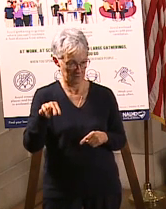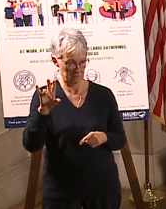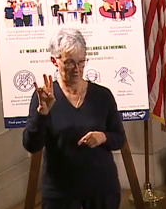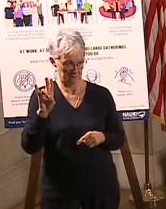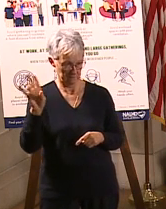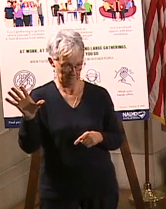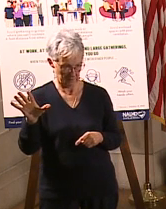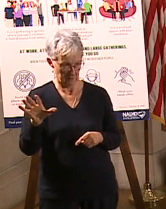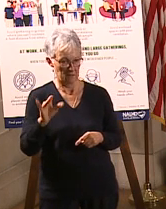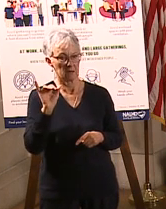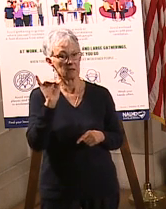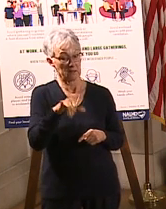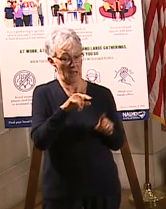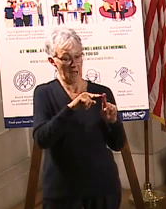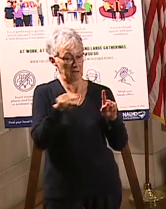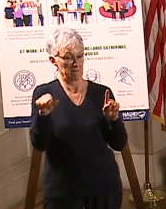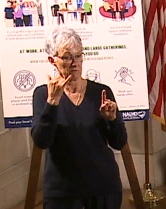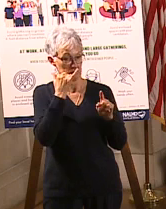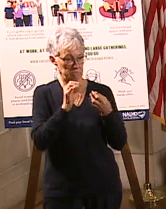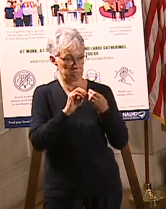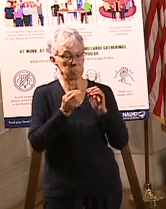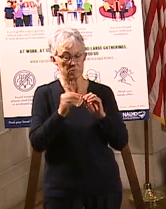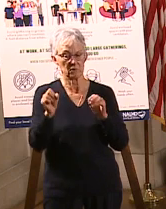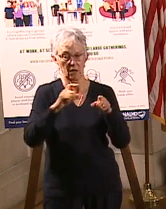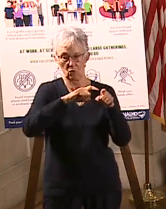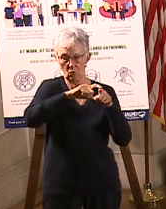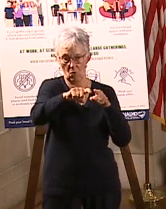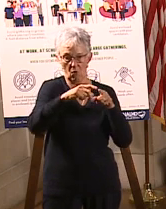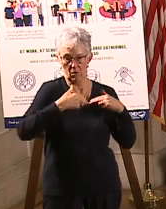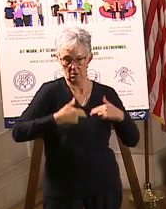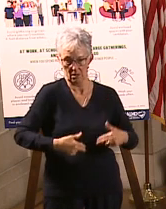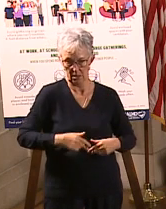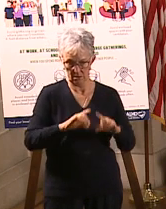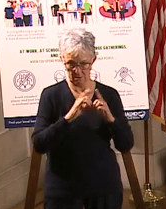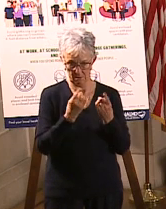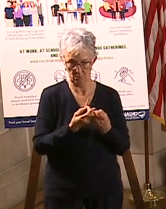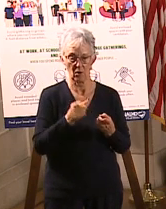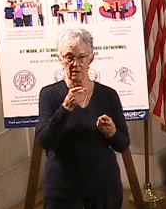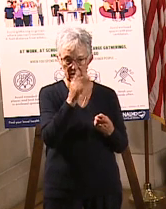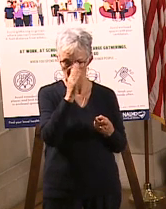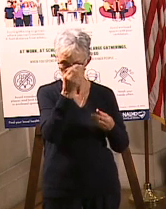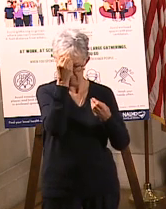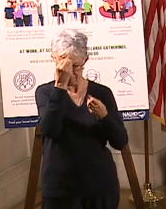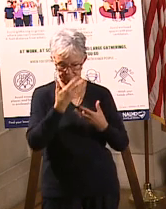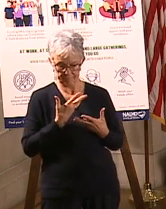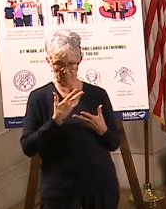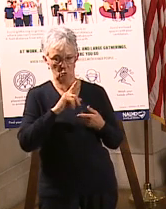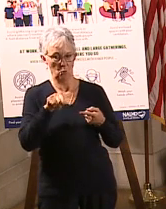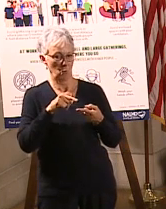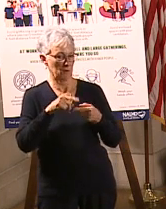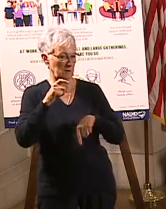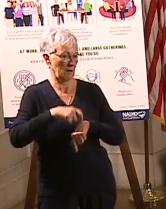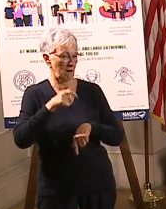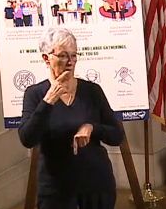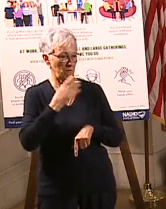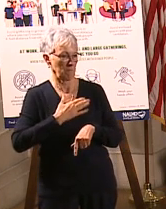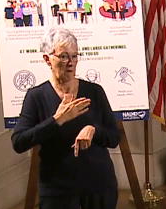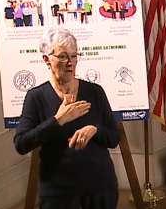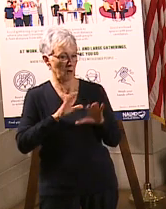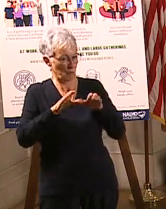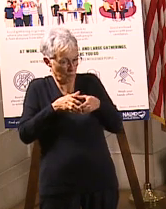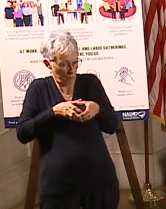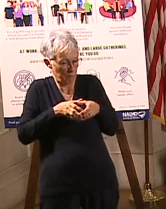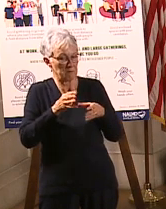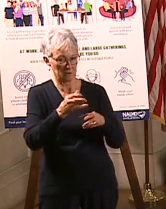833-998-2275. Rest assured that the local health departments will communicate when your phase is ready through local outlets. We